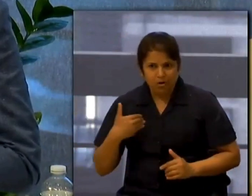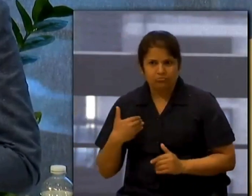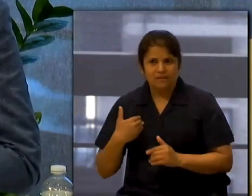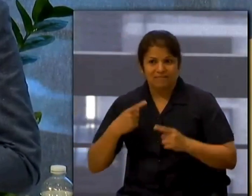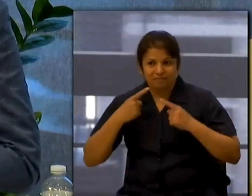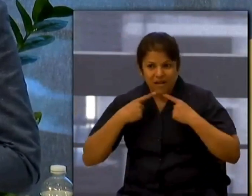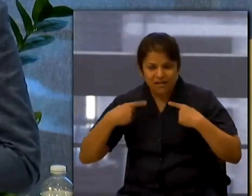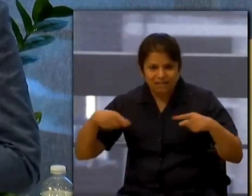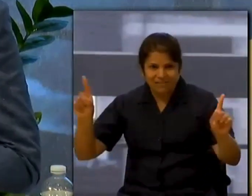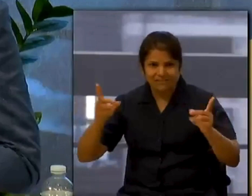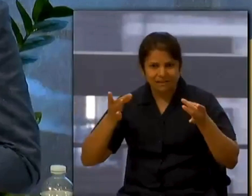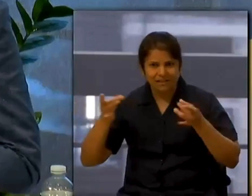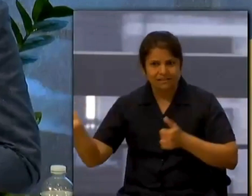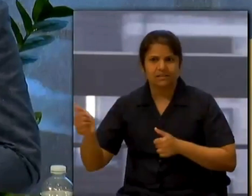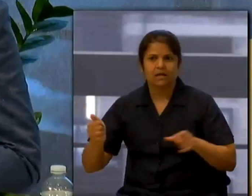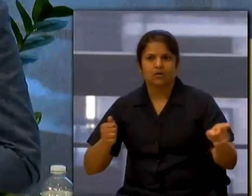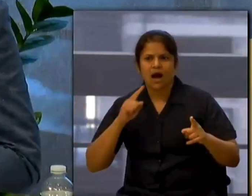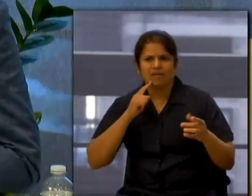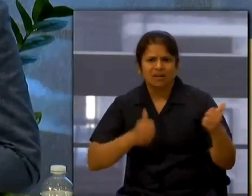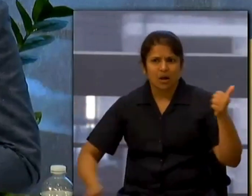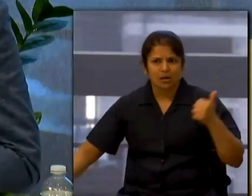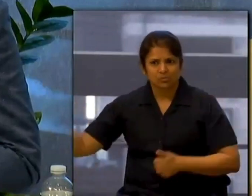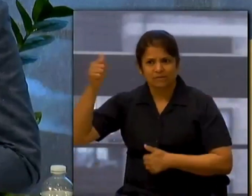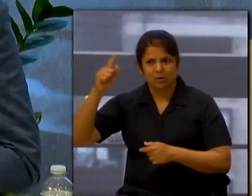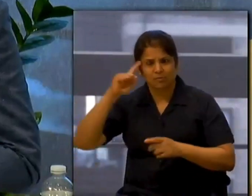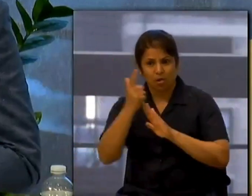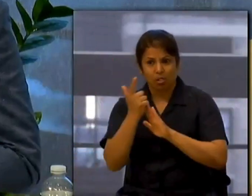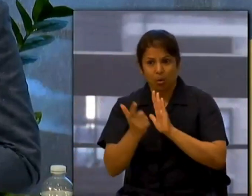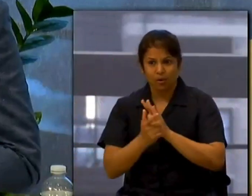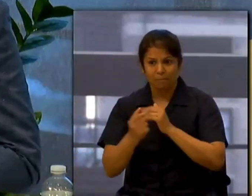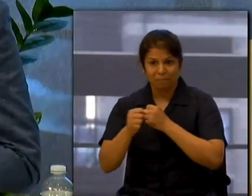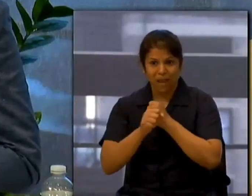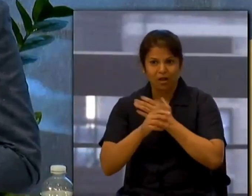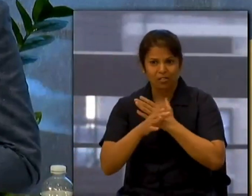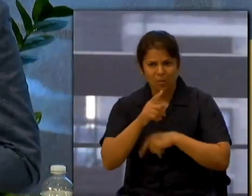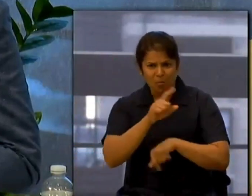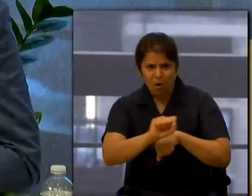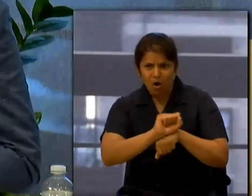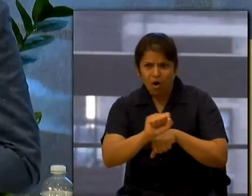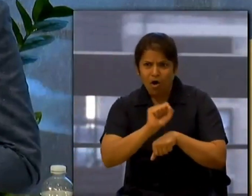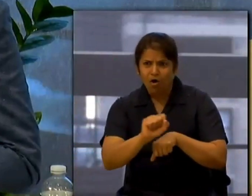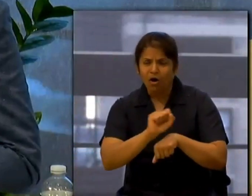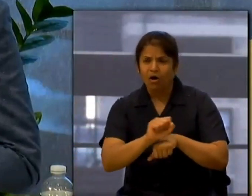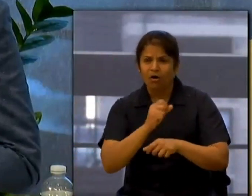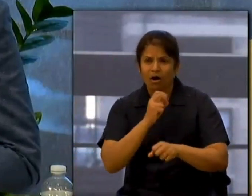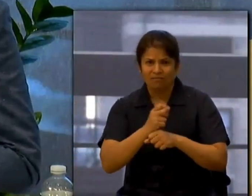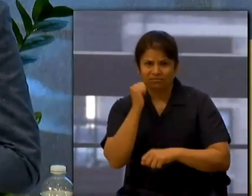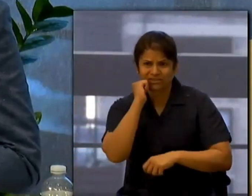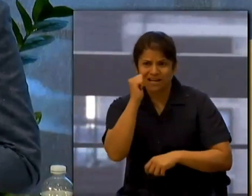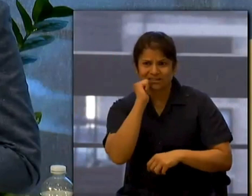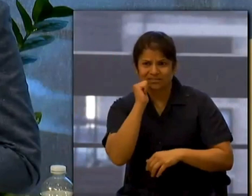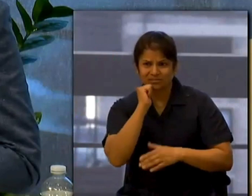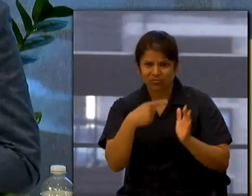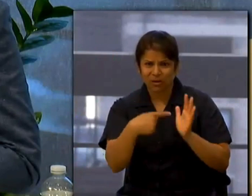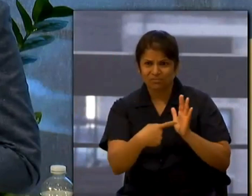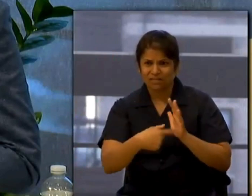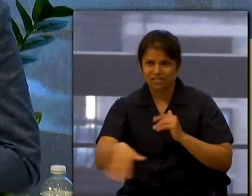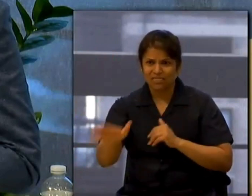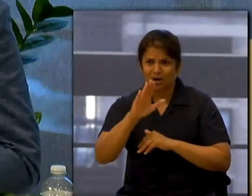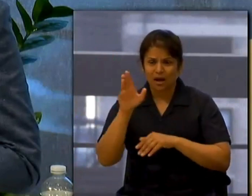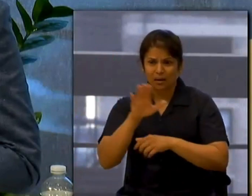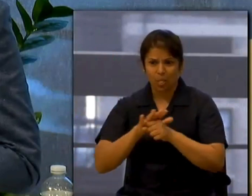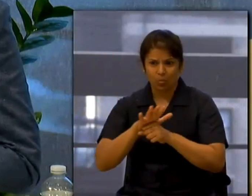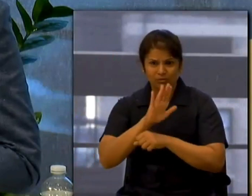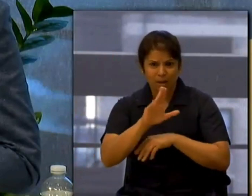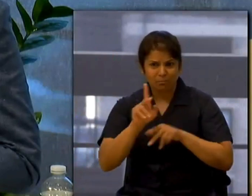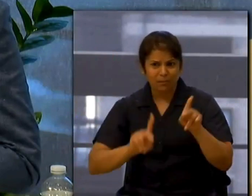lawmaking in our country, working on a daily basis on behalf of their constituents, imagine